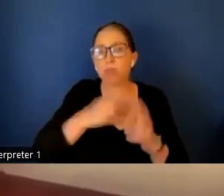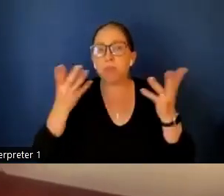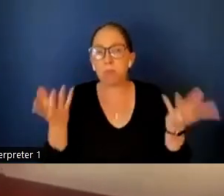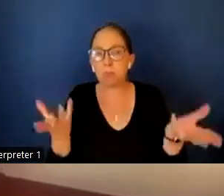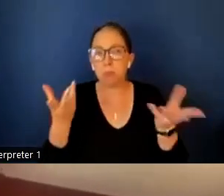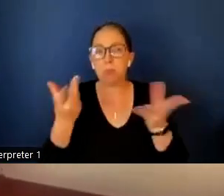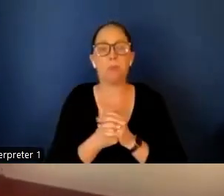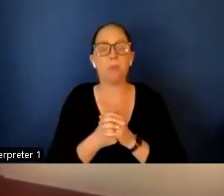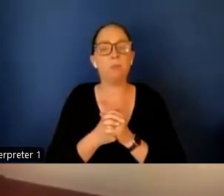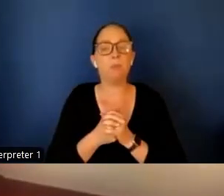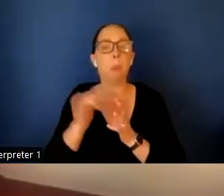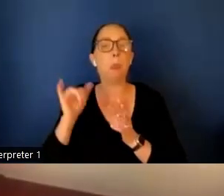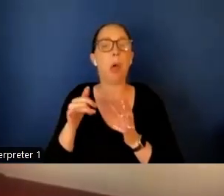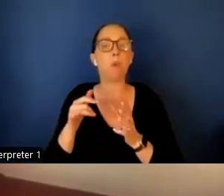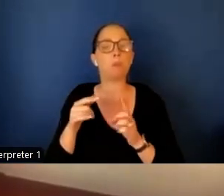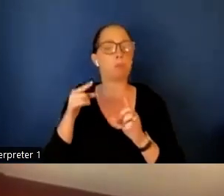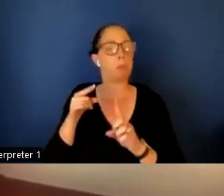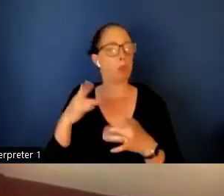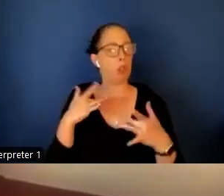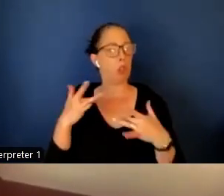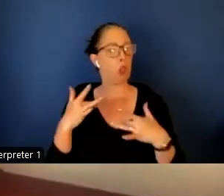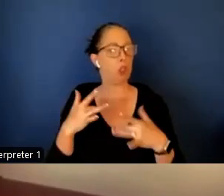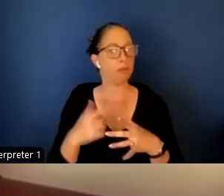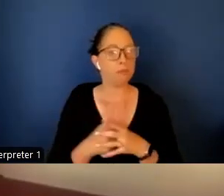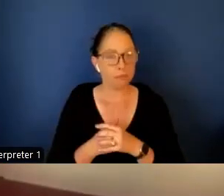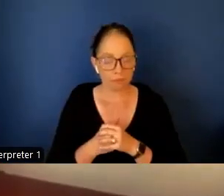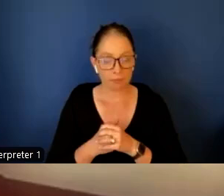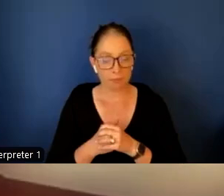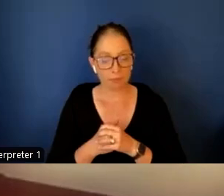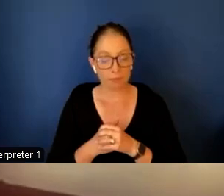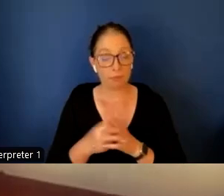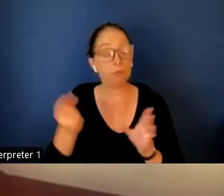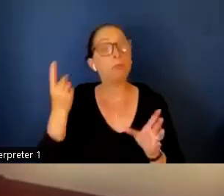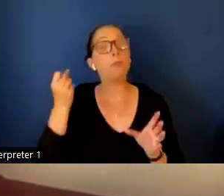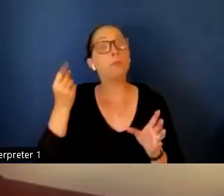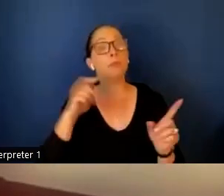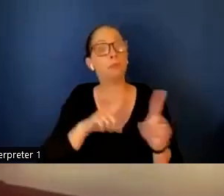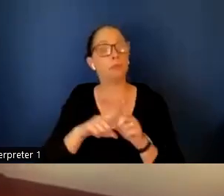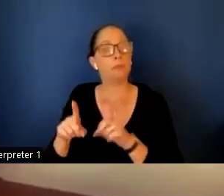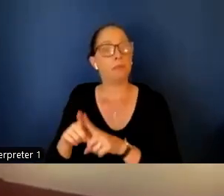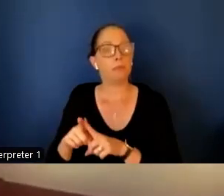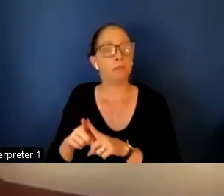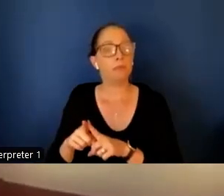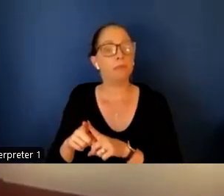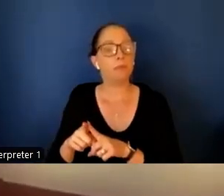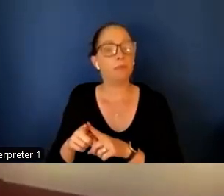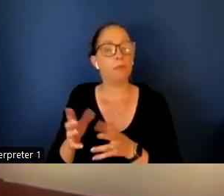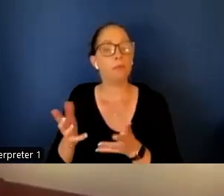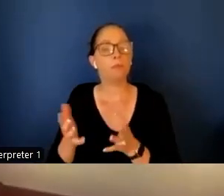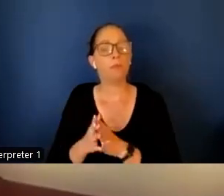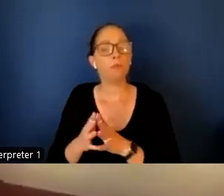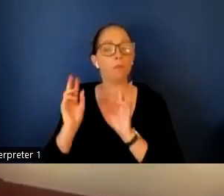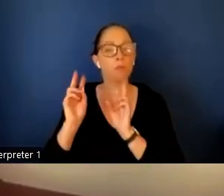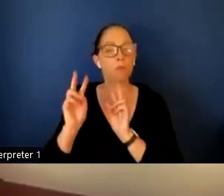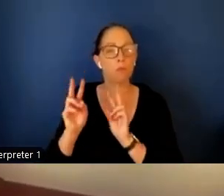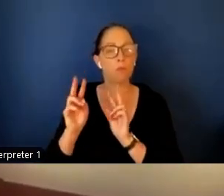That was a point of concern. And also looking out for international